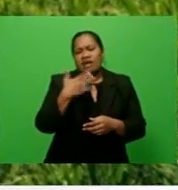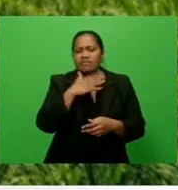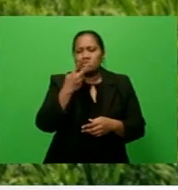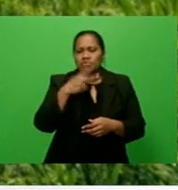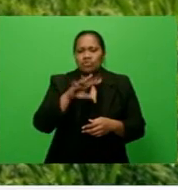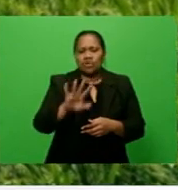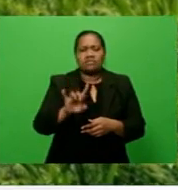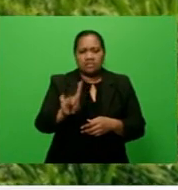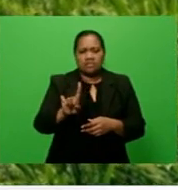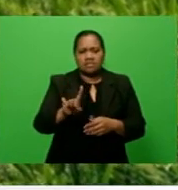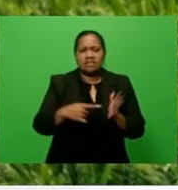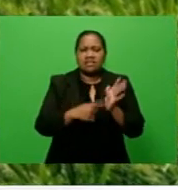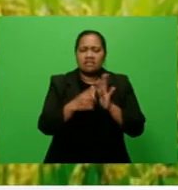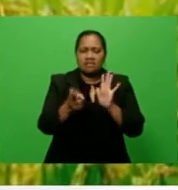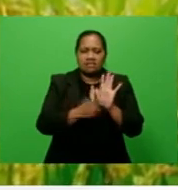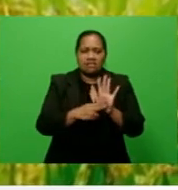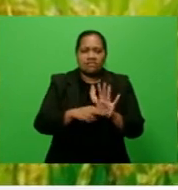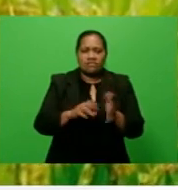over